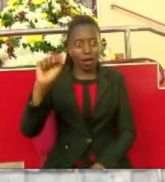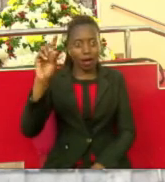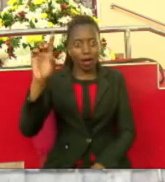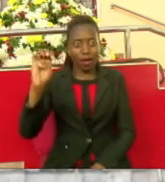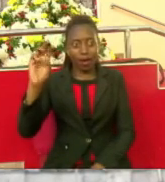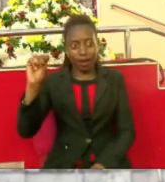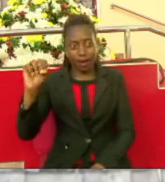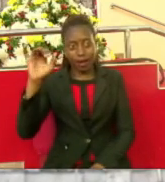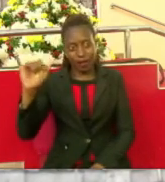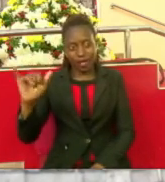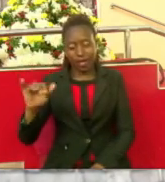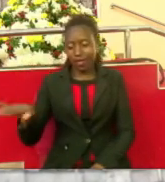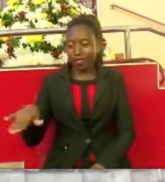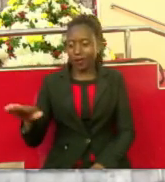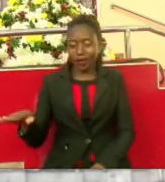is a place of transformation.